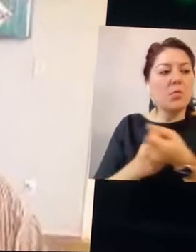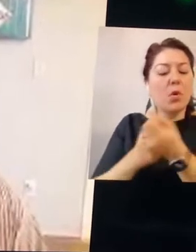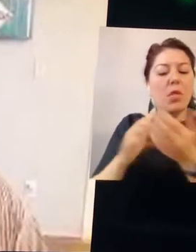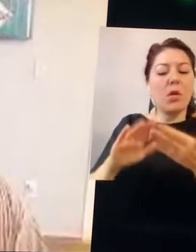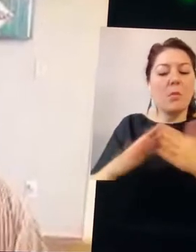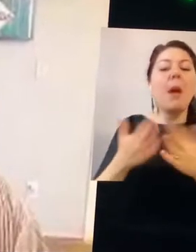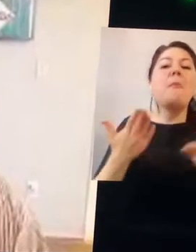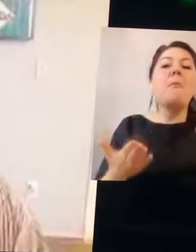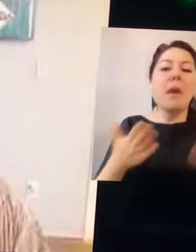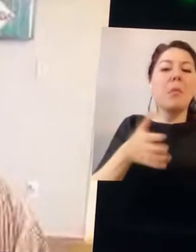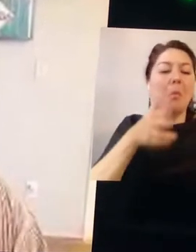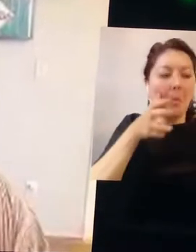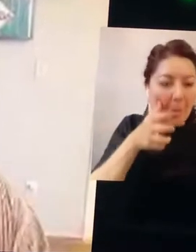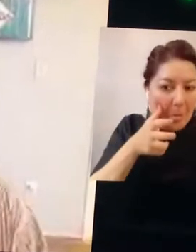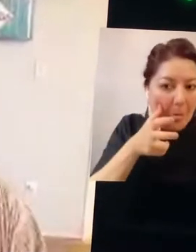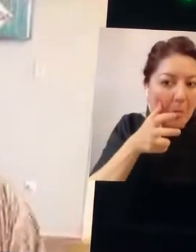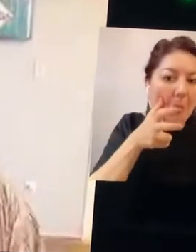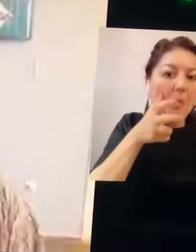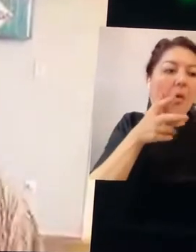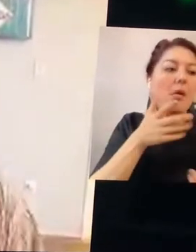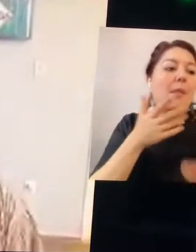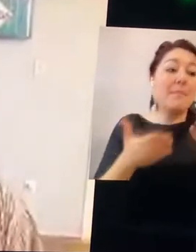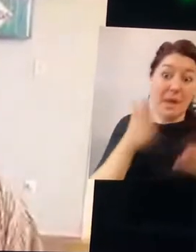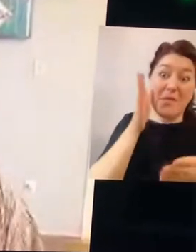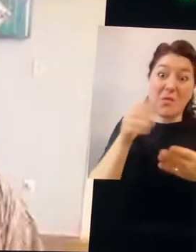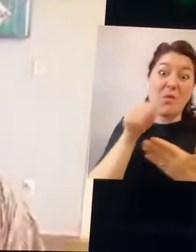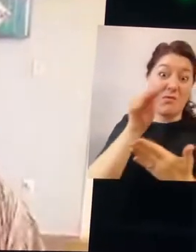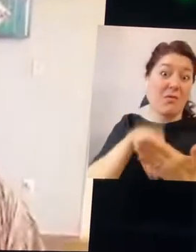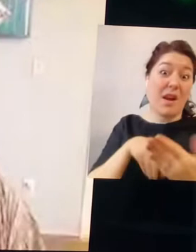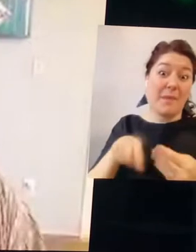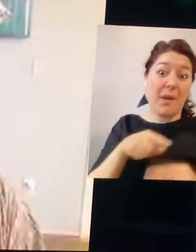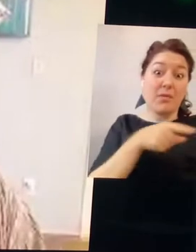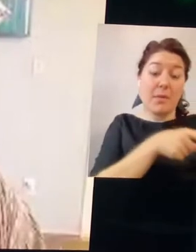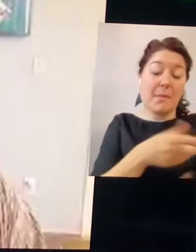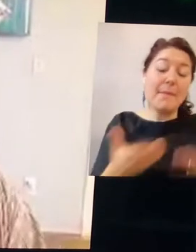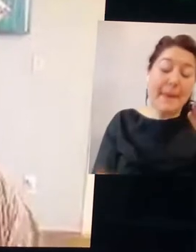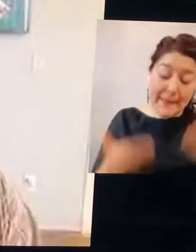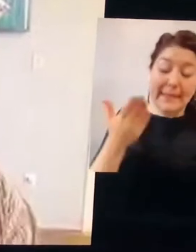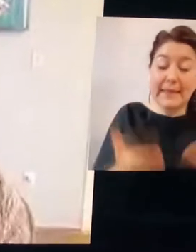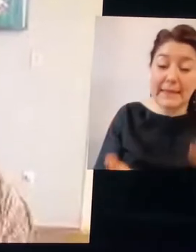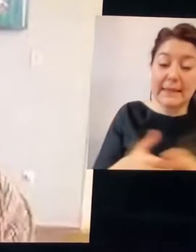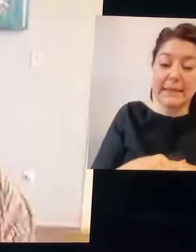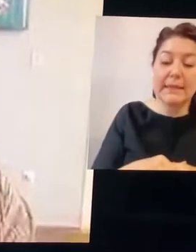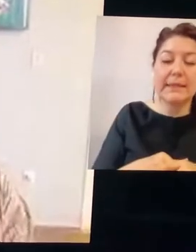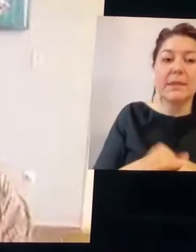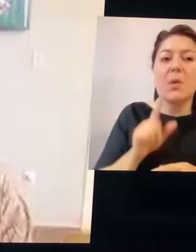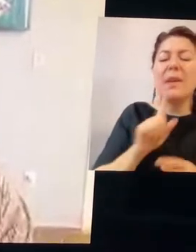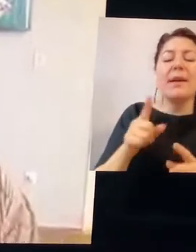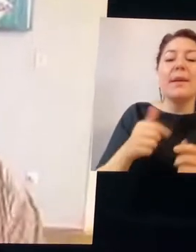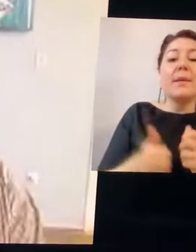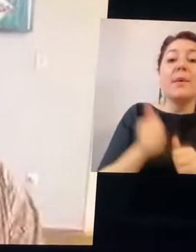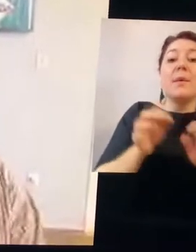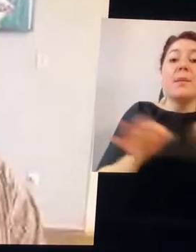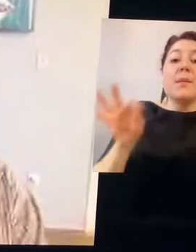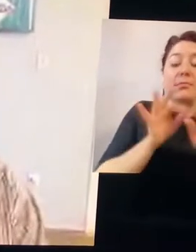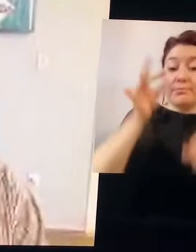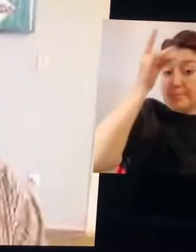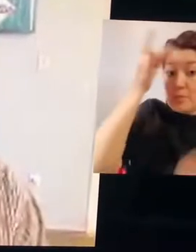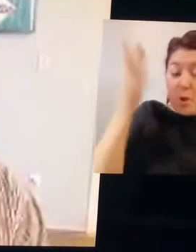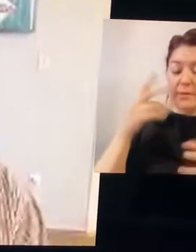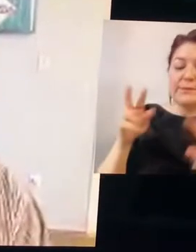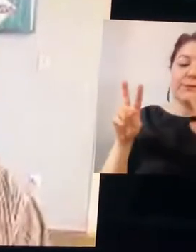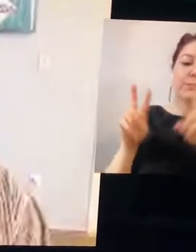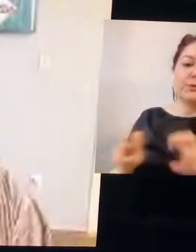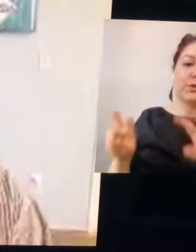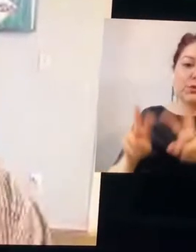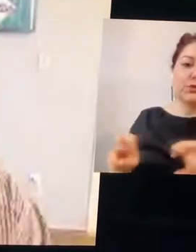still write about them. So I think really the main takeaway from this is really research.